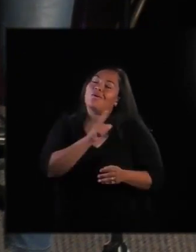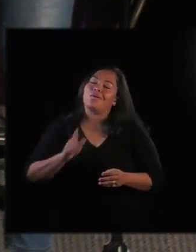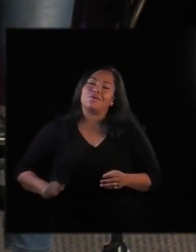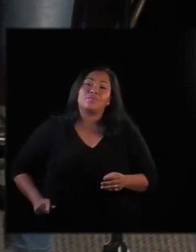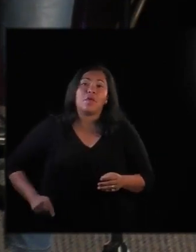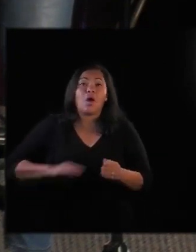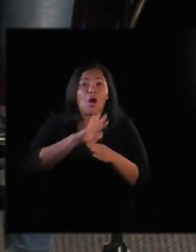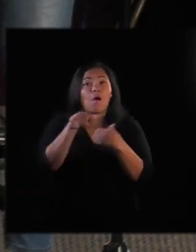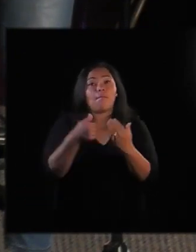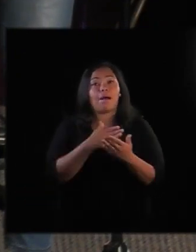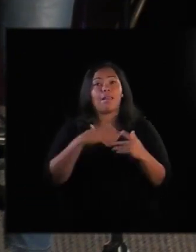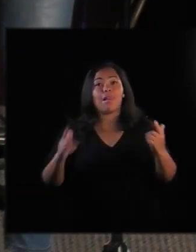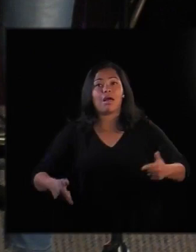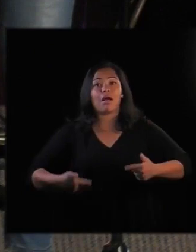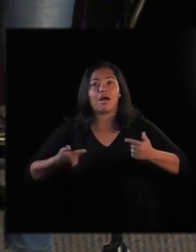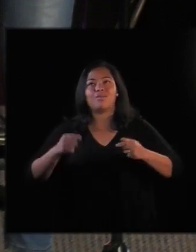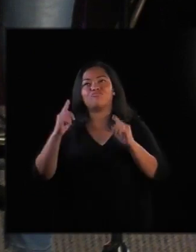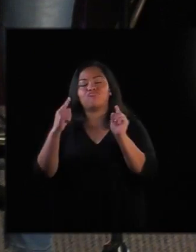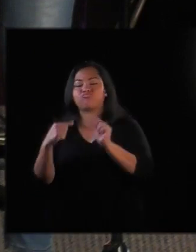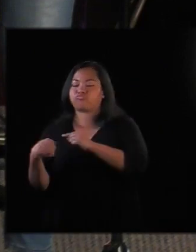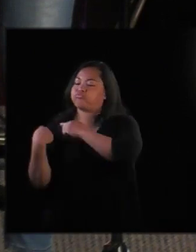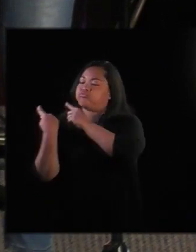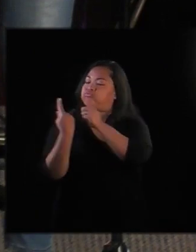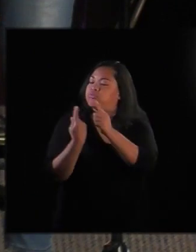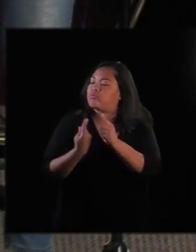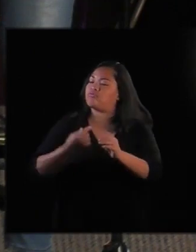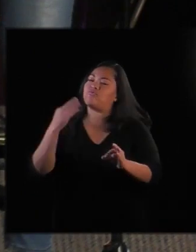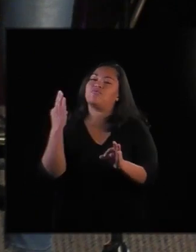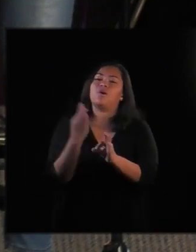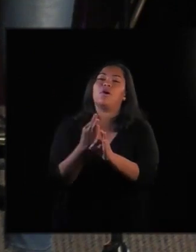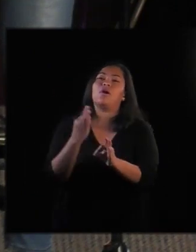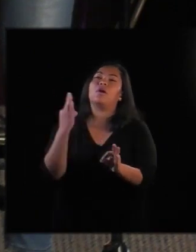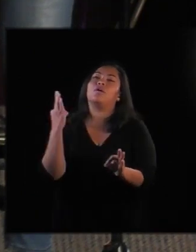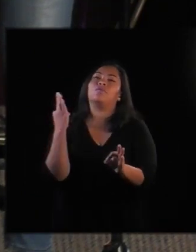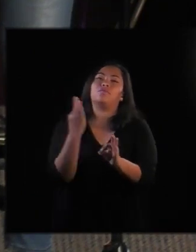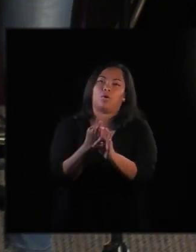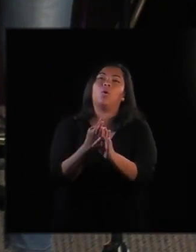Sing this. And all my life you have been